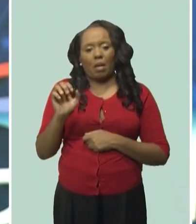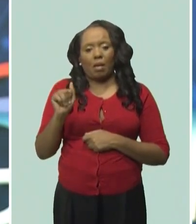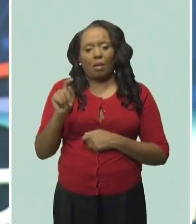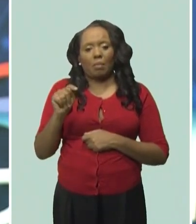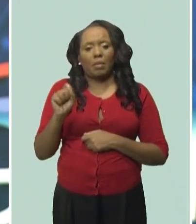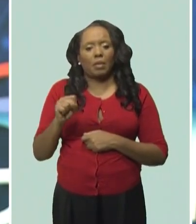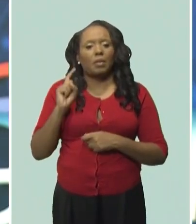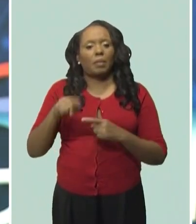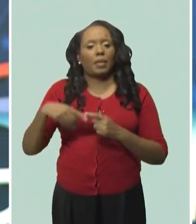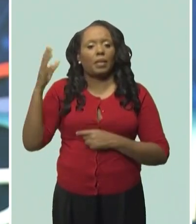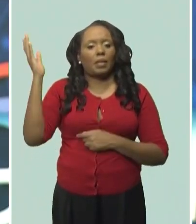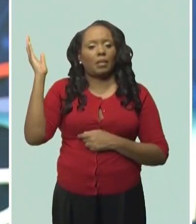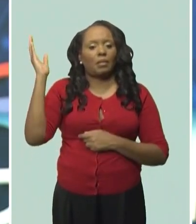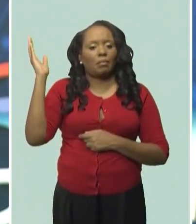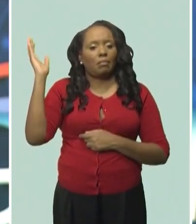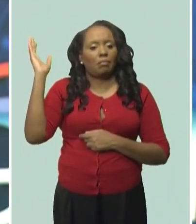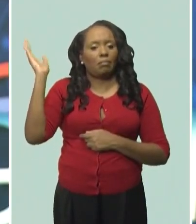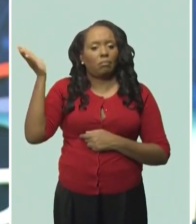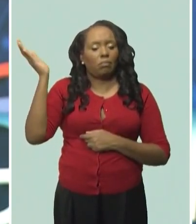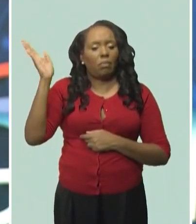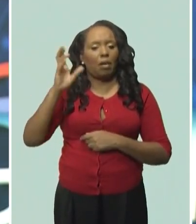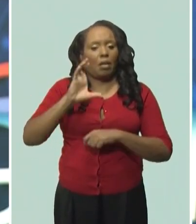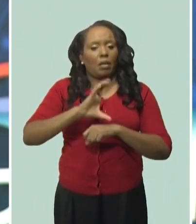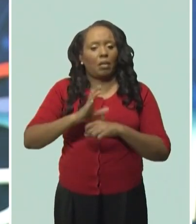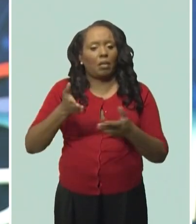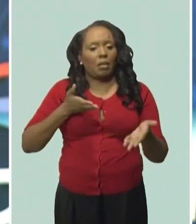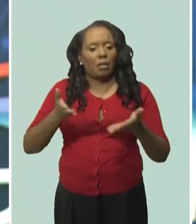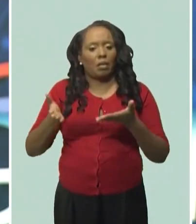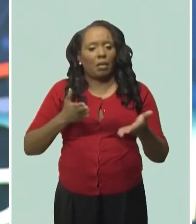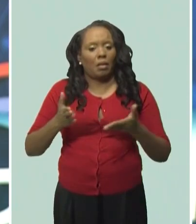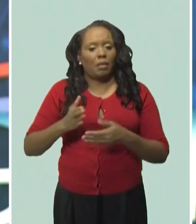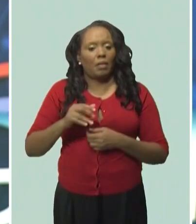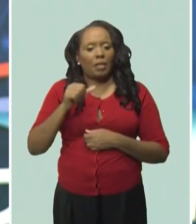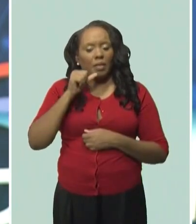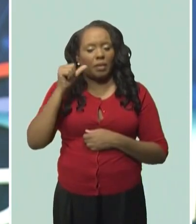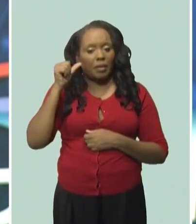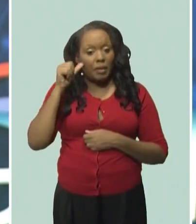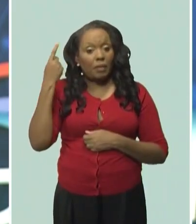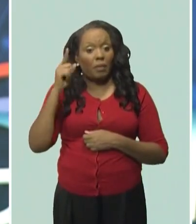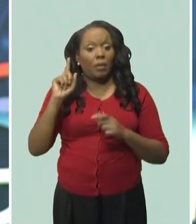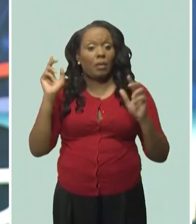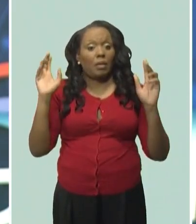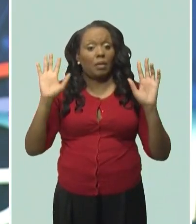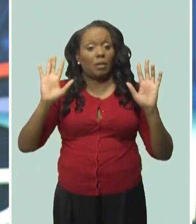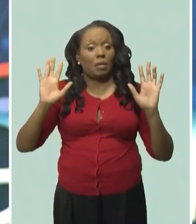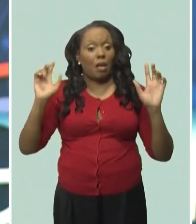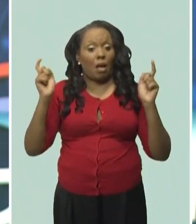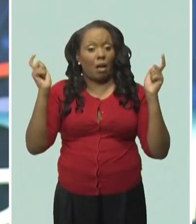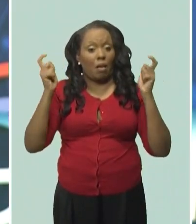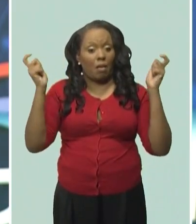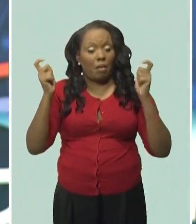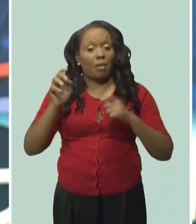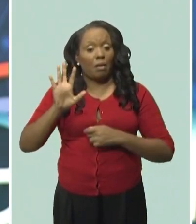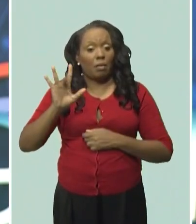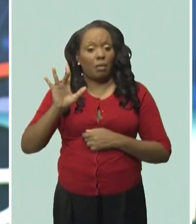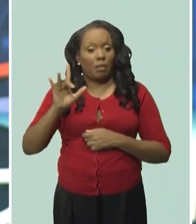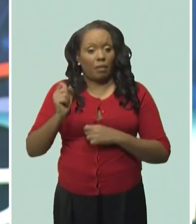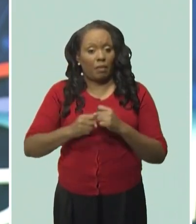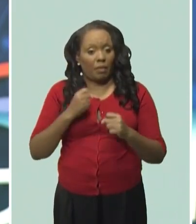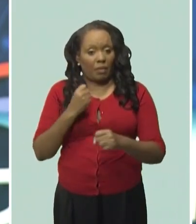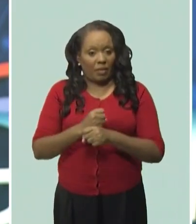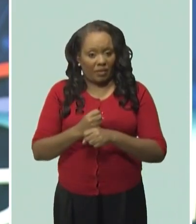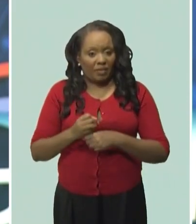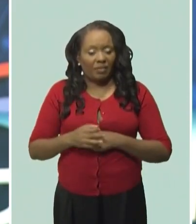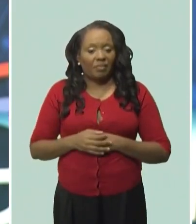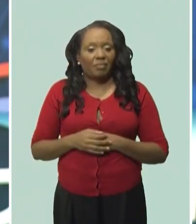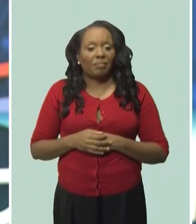he addressed a church service at the Calvary Temple Community Church at Groves St. Philip to mark the 25th anniversary of the company. Speaking